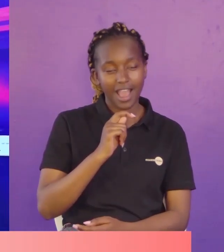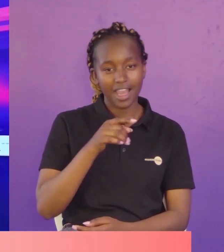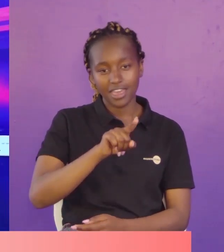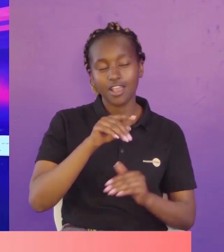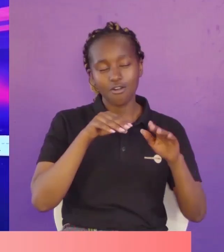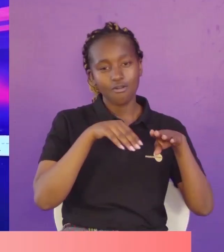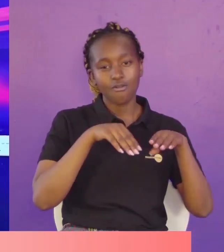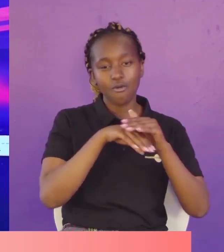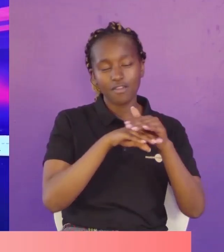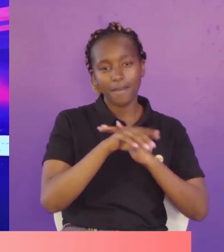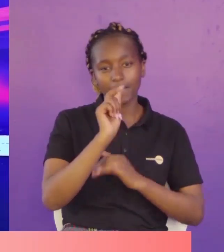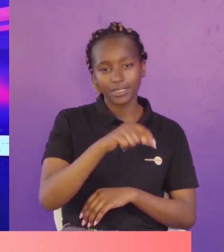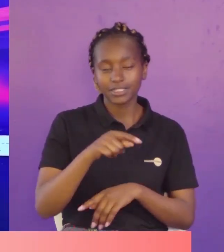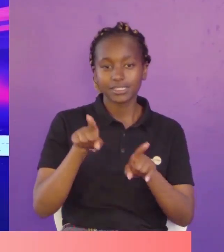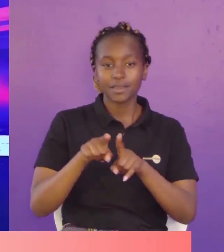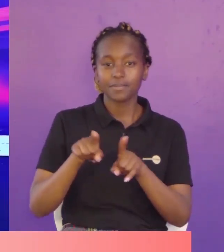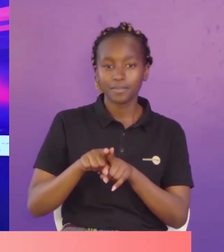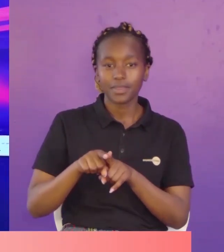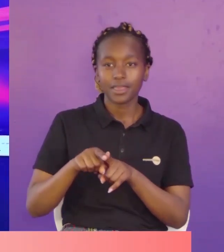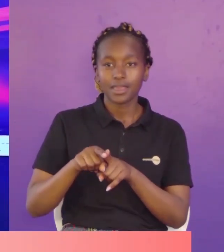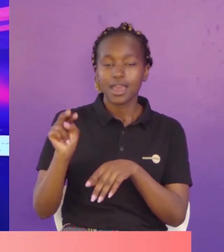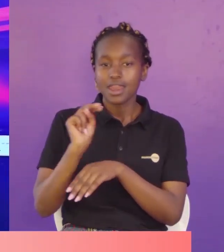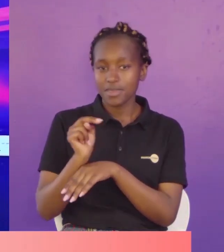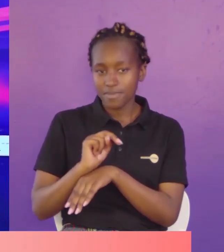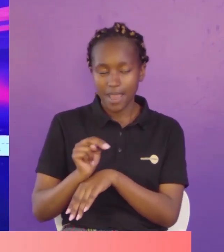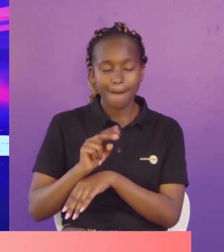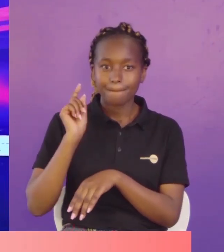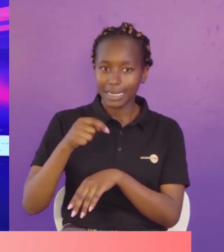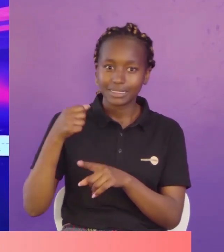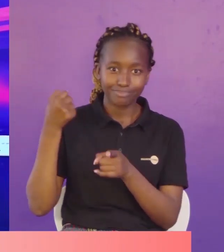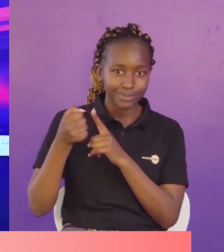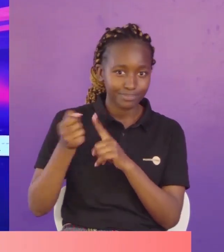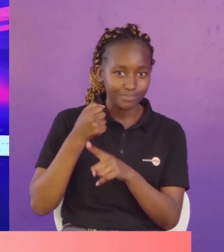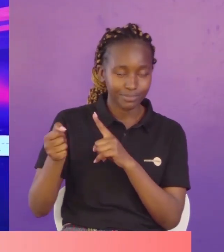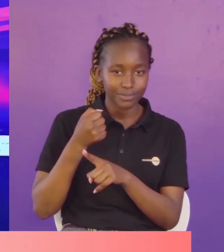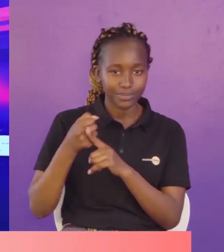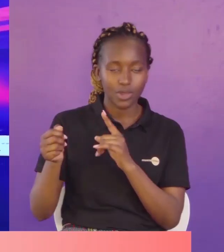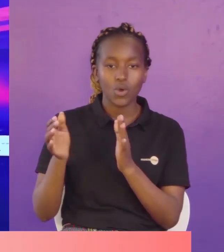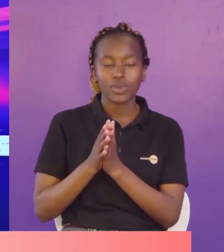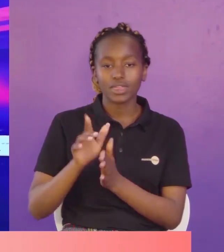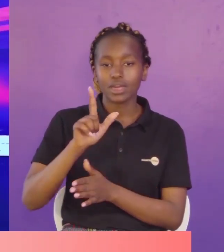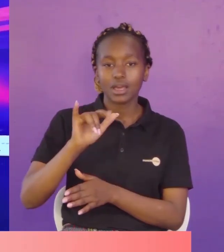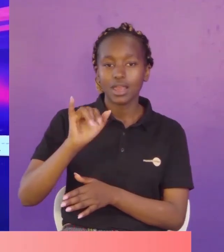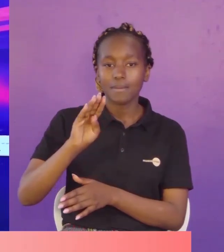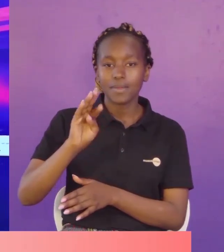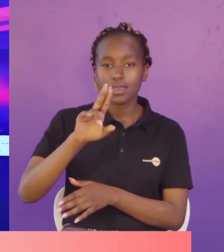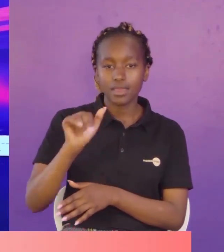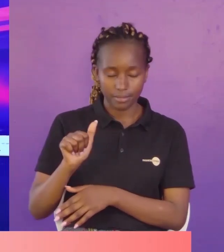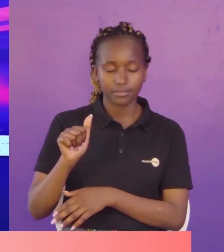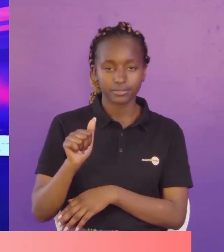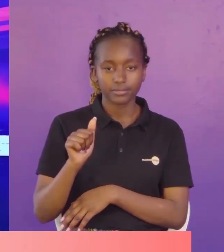Yeah. And then Namibia will still have to battle with Liberia and Equatorial Guinea, because Namibia have